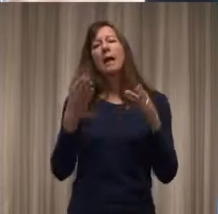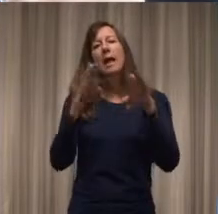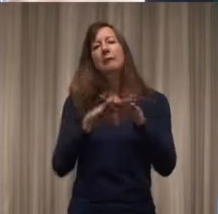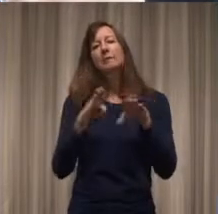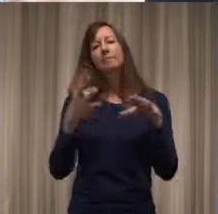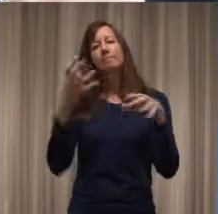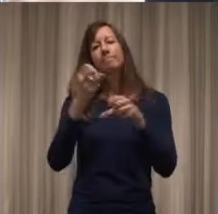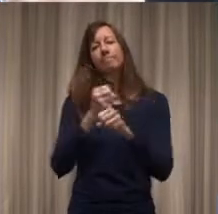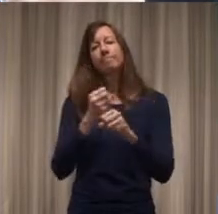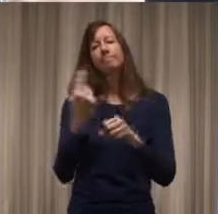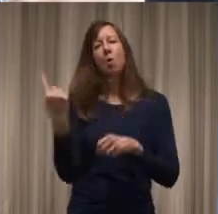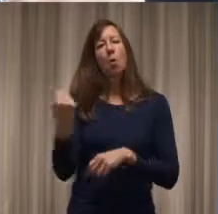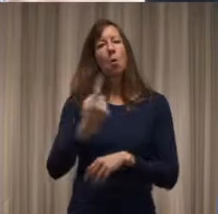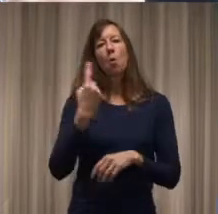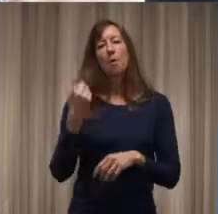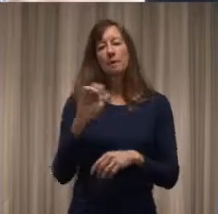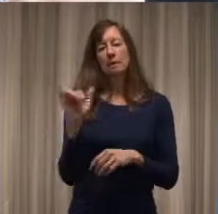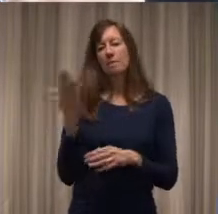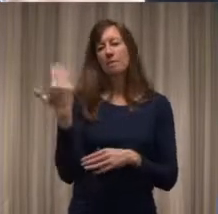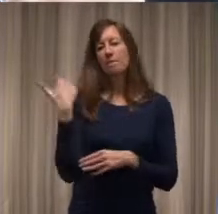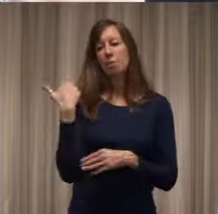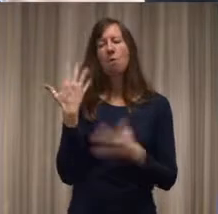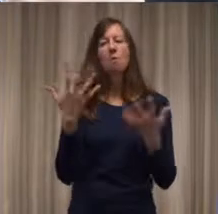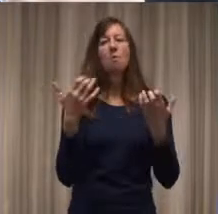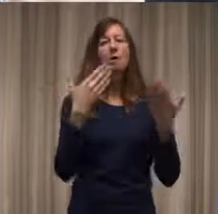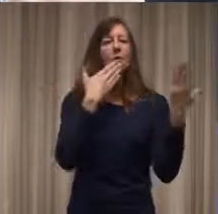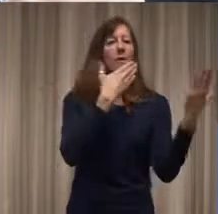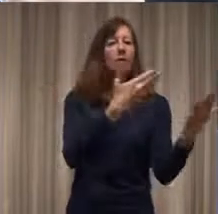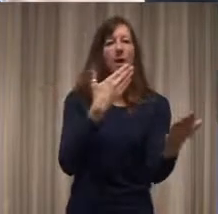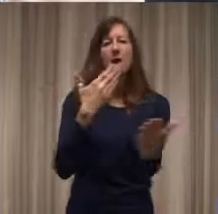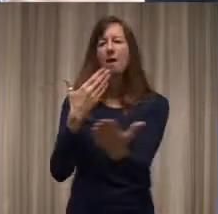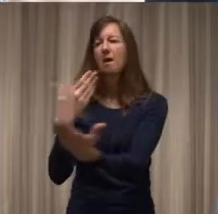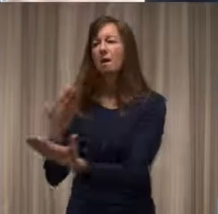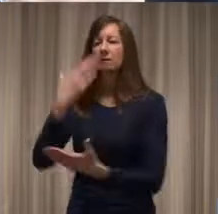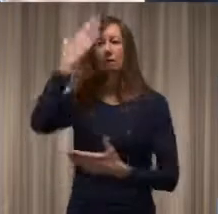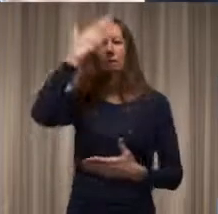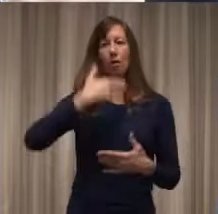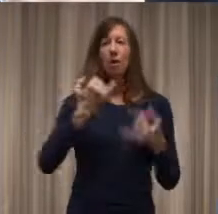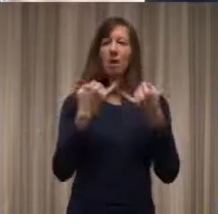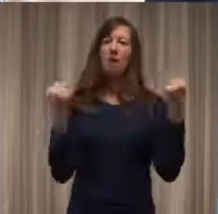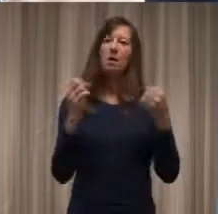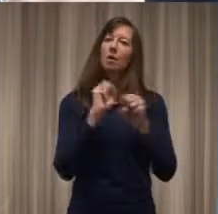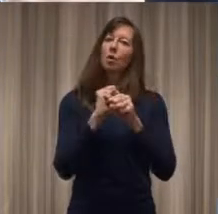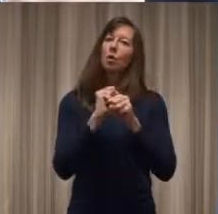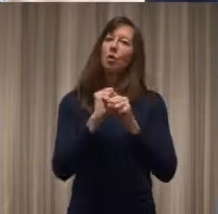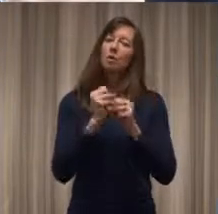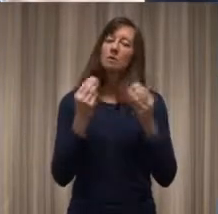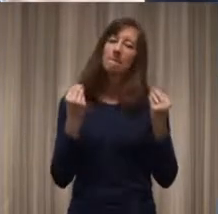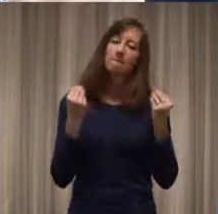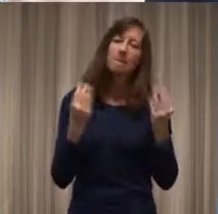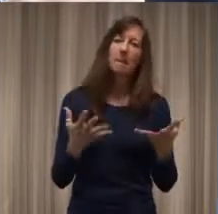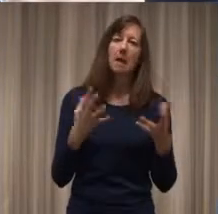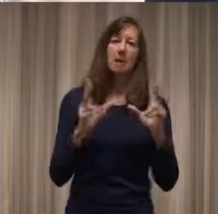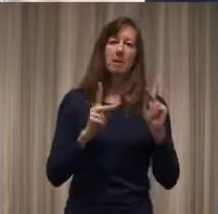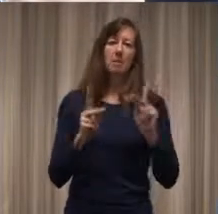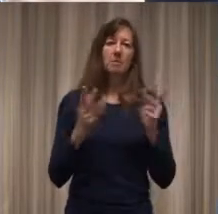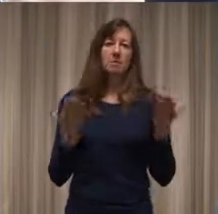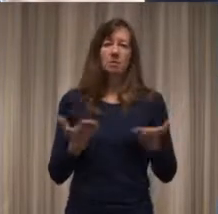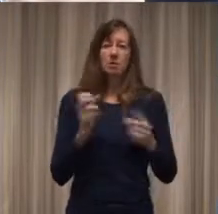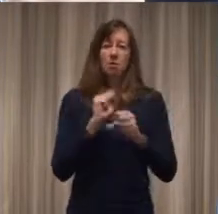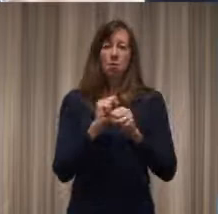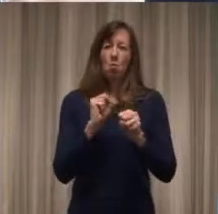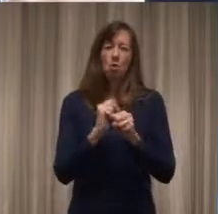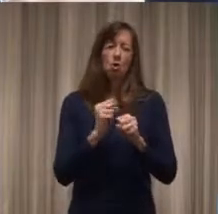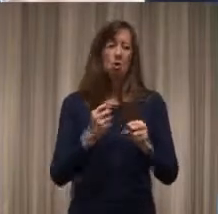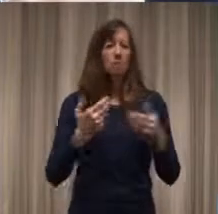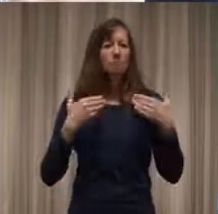workers and all of those members of our community, thousands and thousands who are continue to put themselves at risk